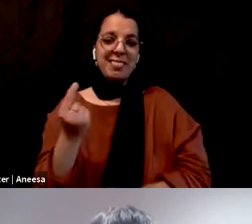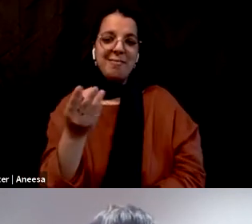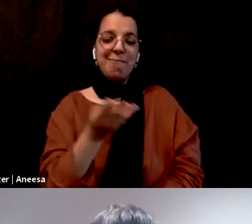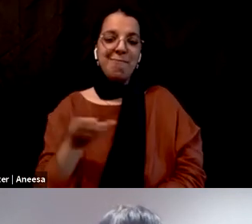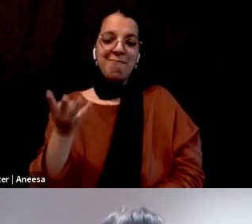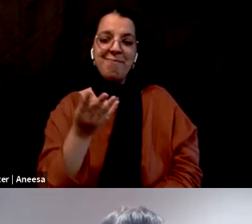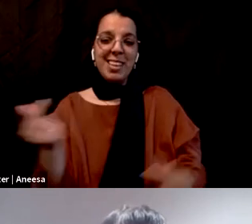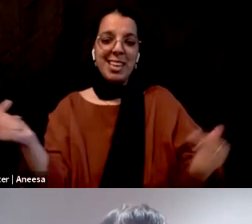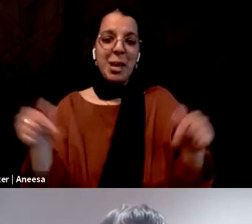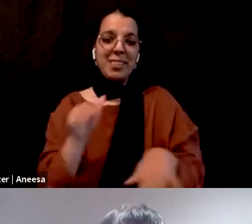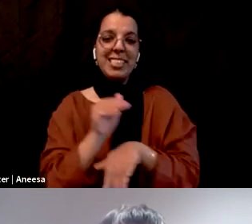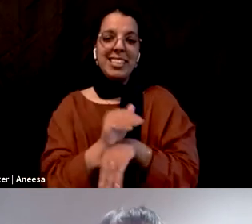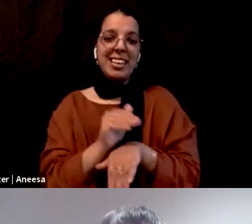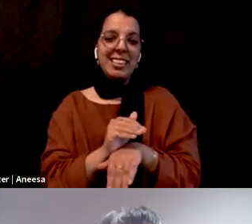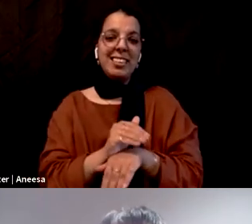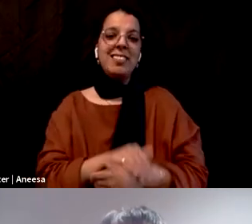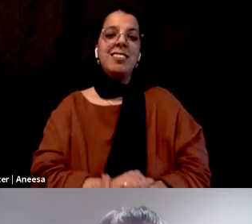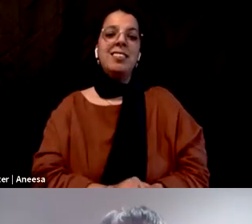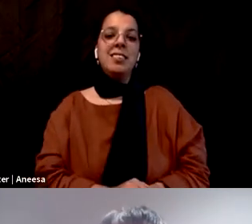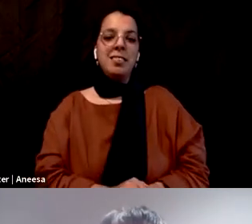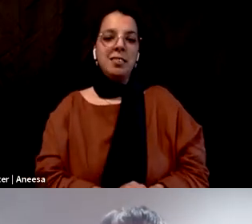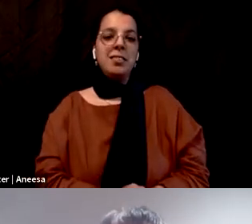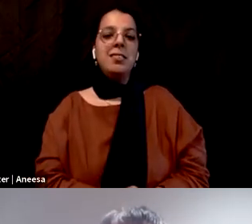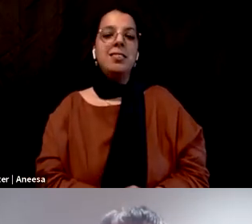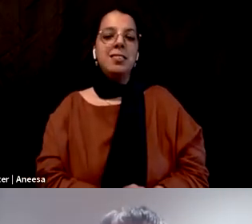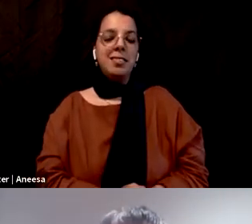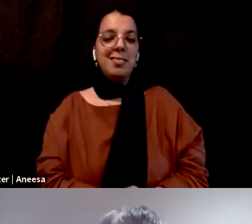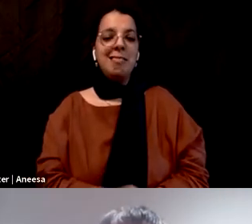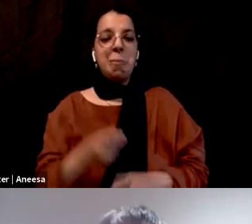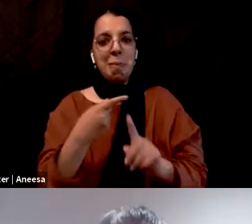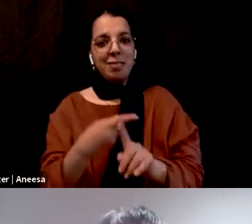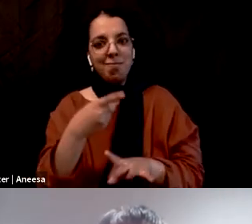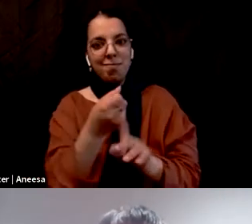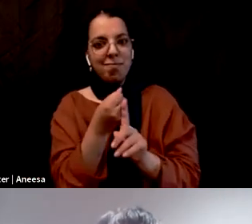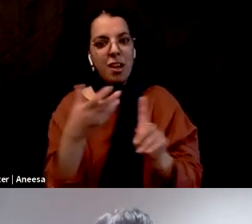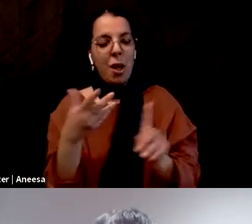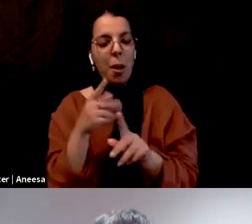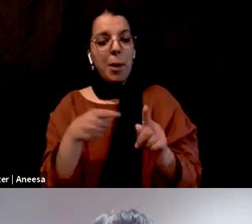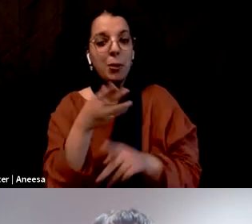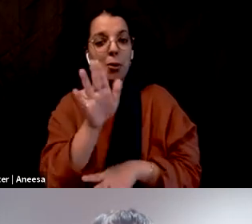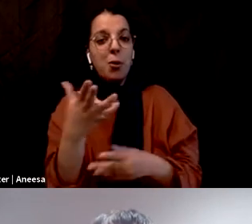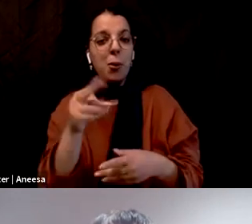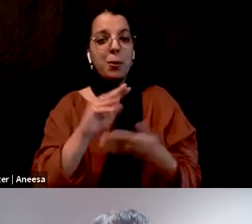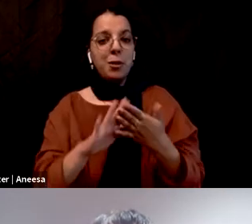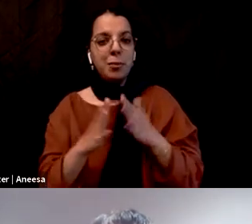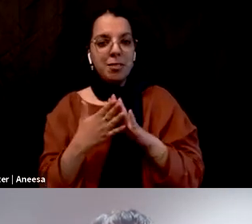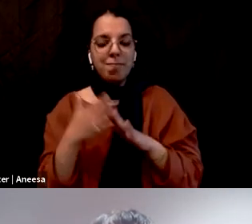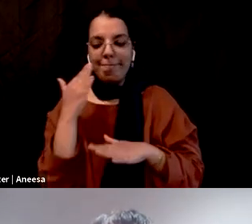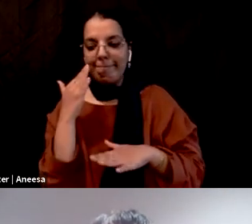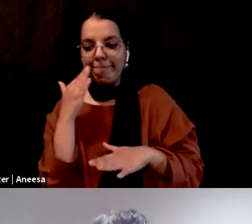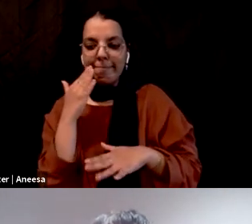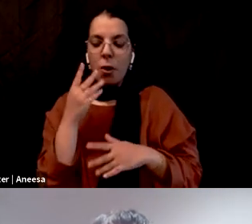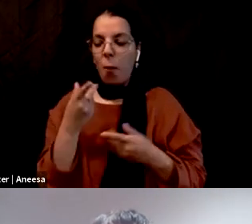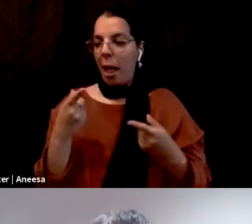for being here tonight and sharing things about your own communities and making us more aware of what's happening around